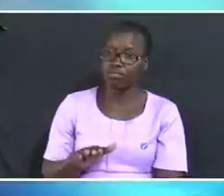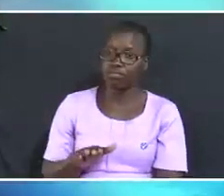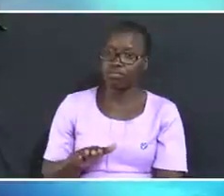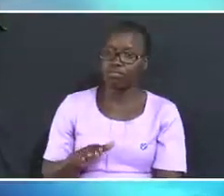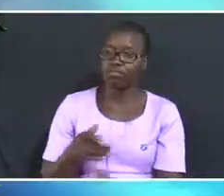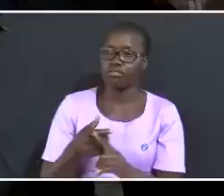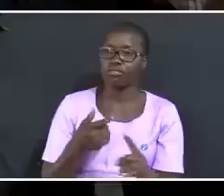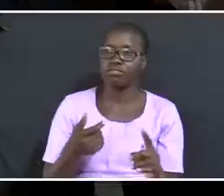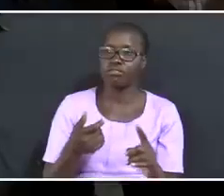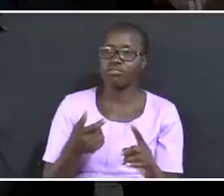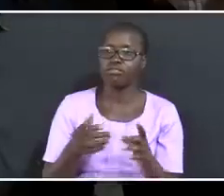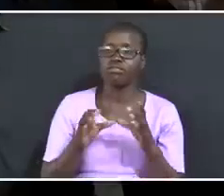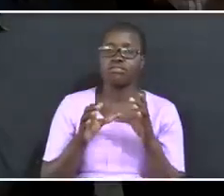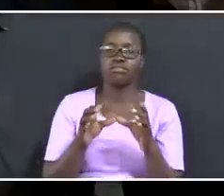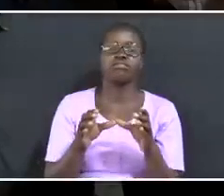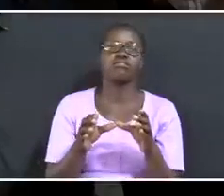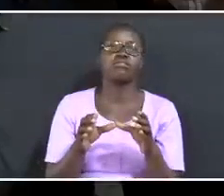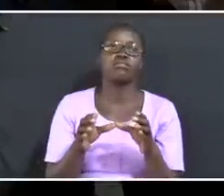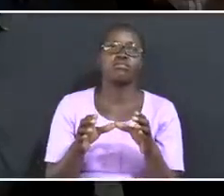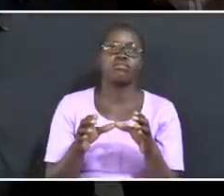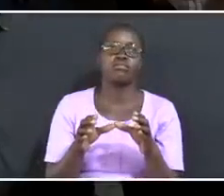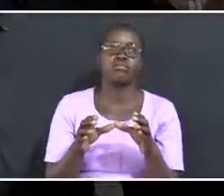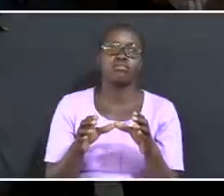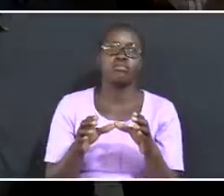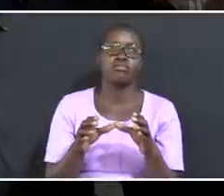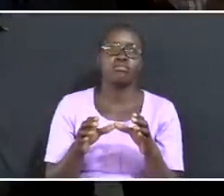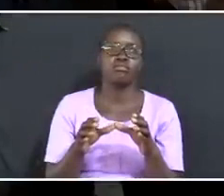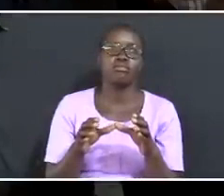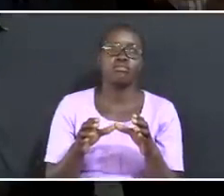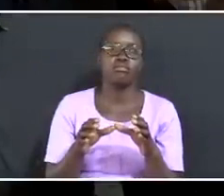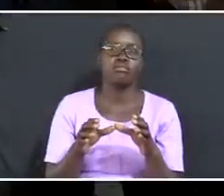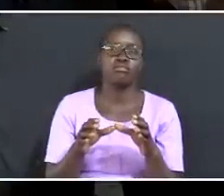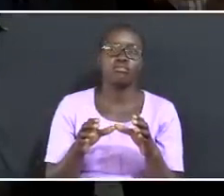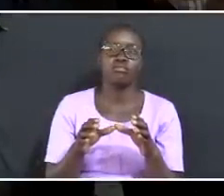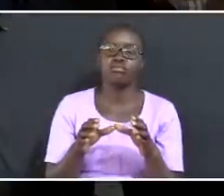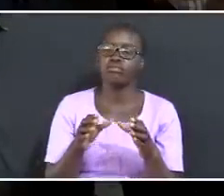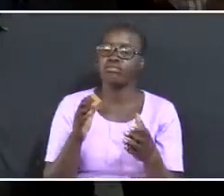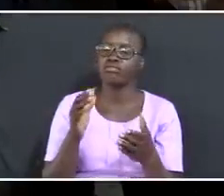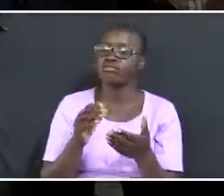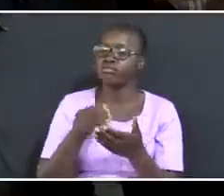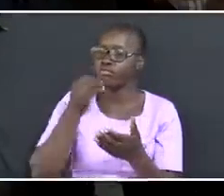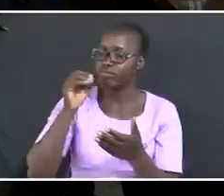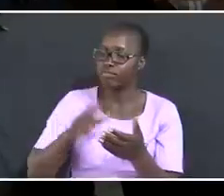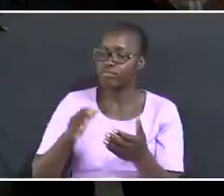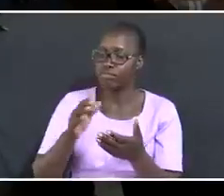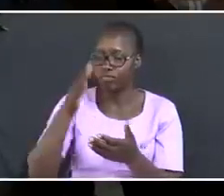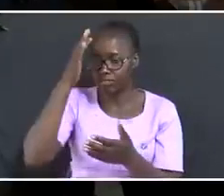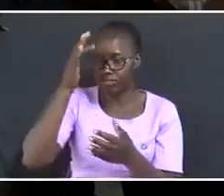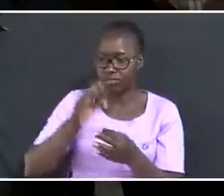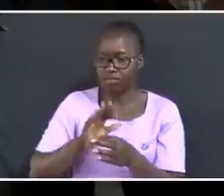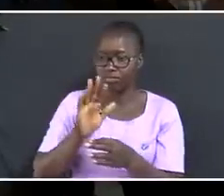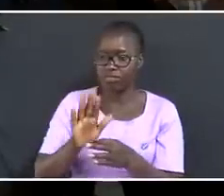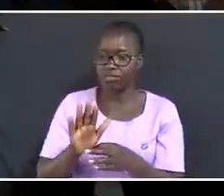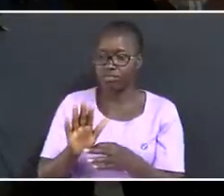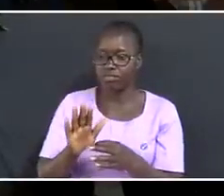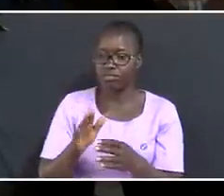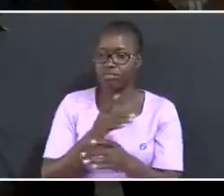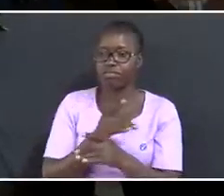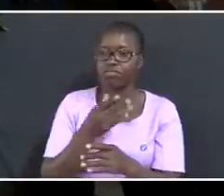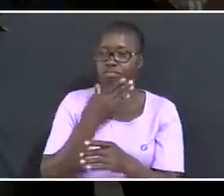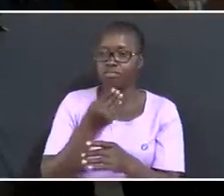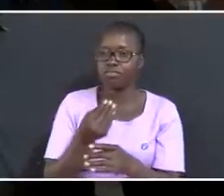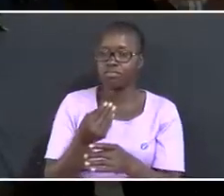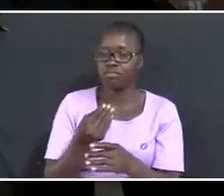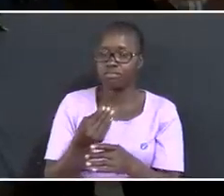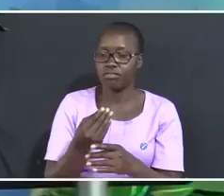from being forced to recant their faith. Defend the men, you